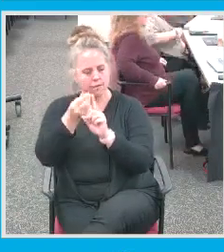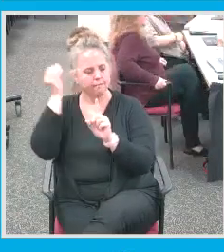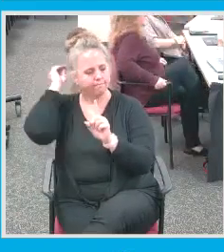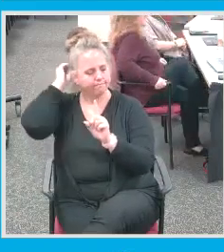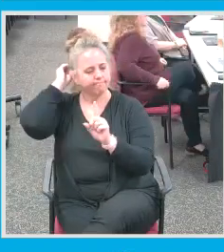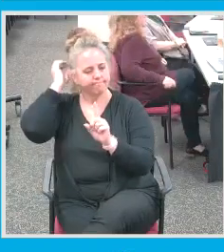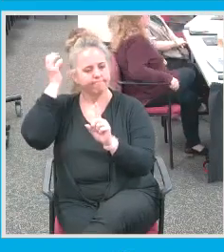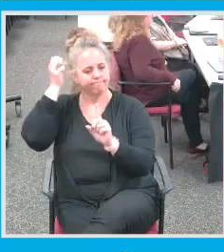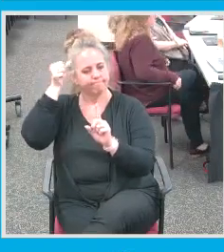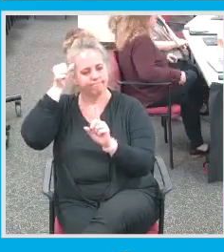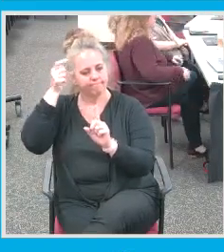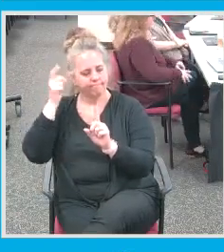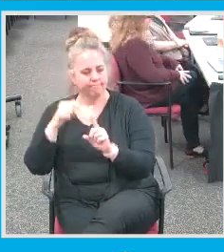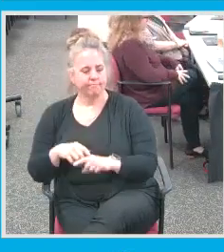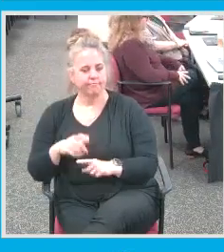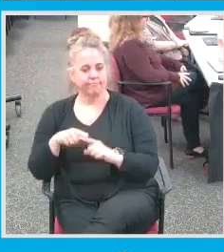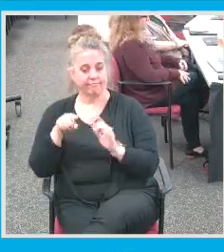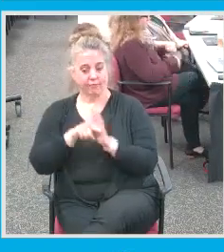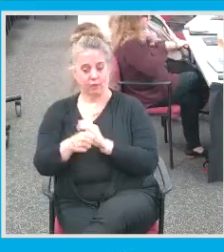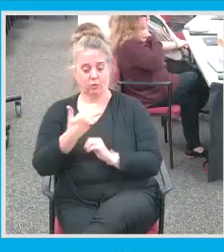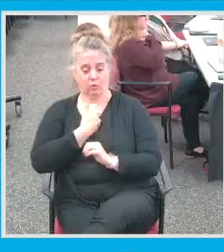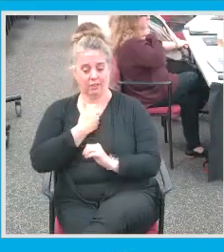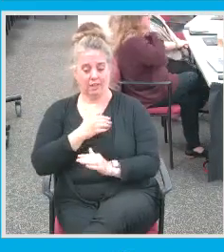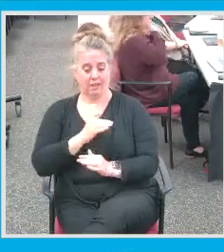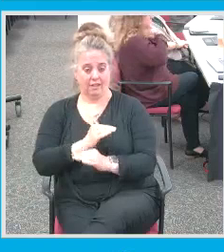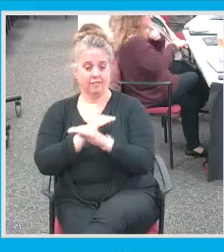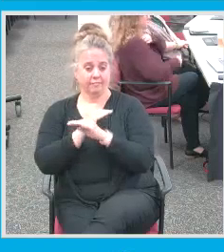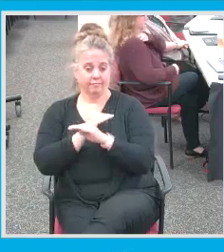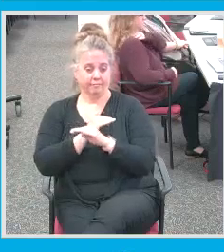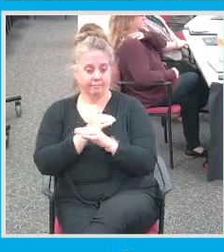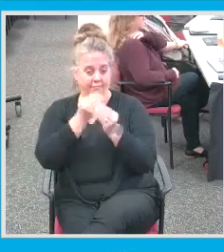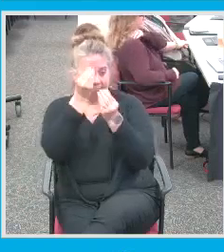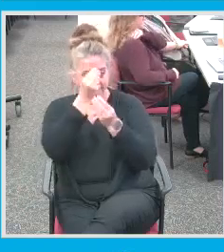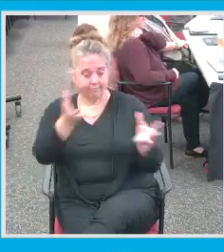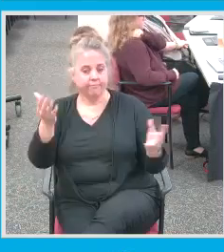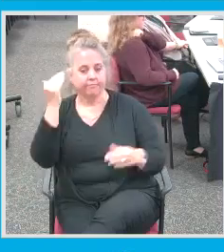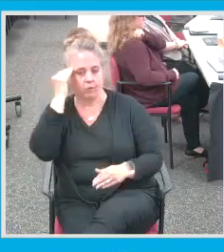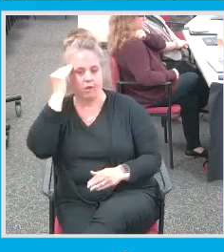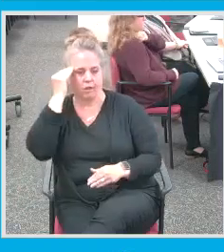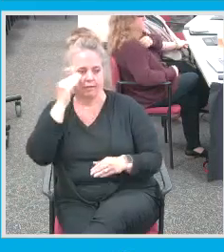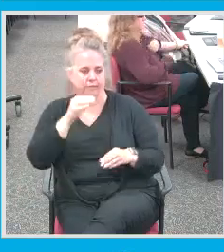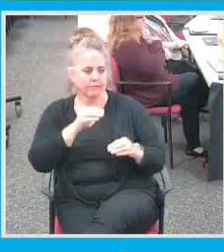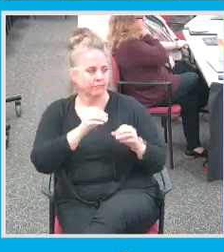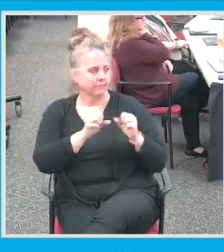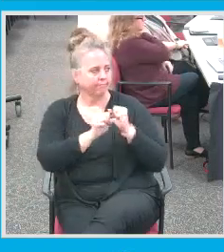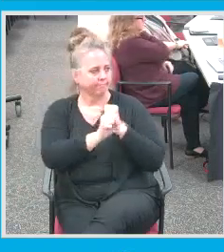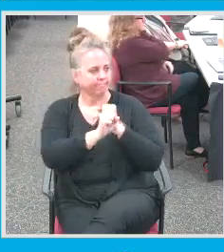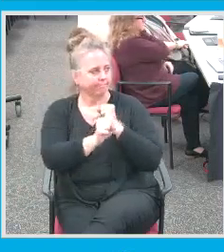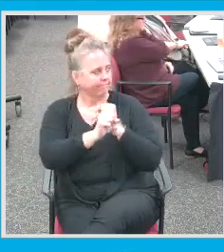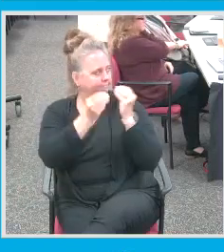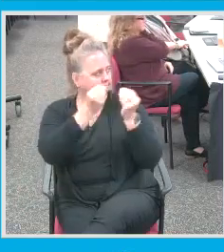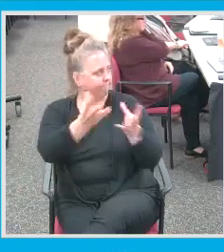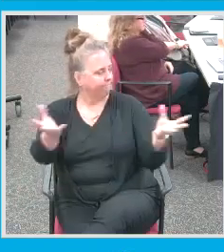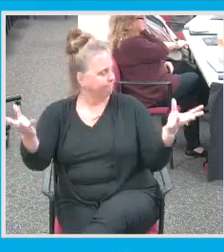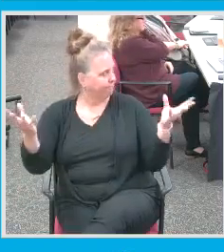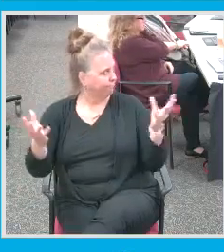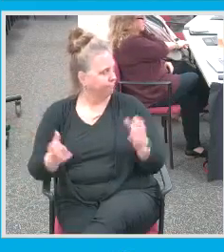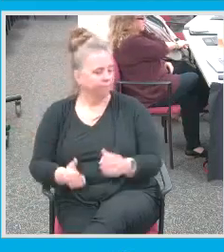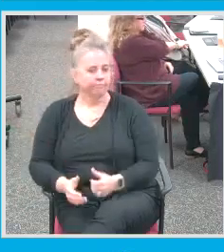space to help spread awareness about this topic. And I'm going to hand some packets, if you'll take one and pass them